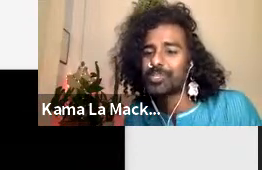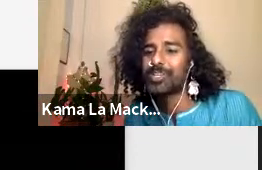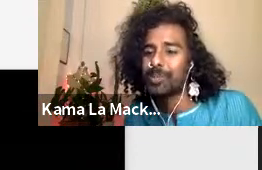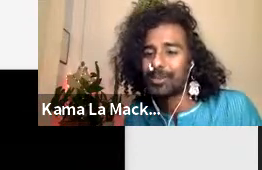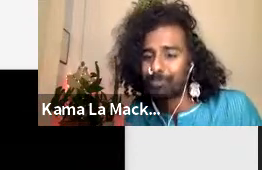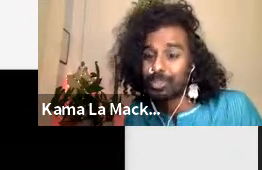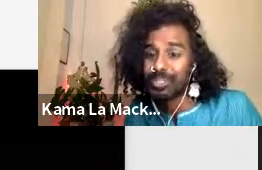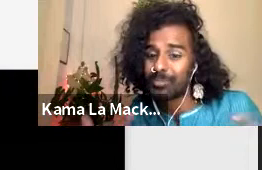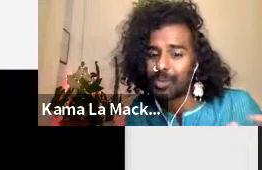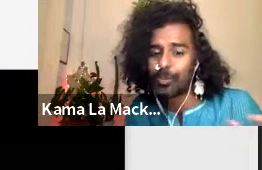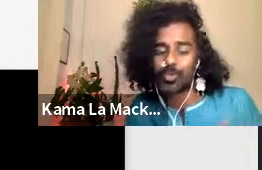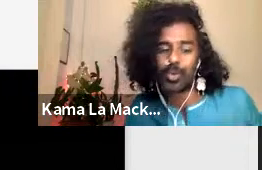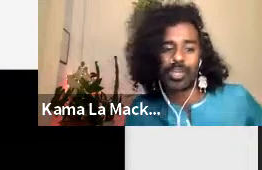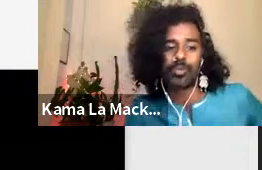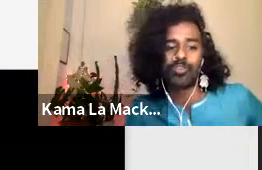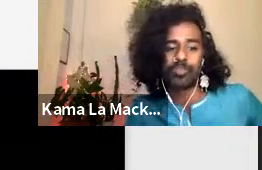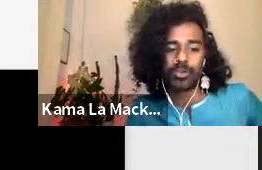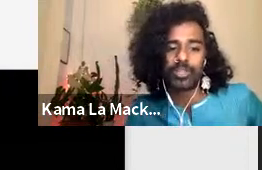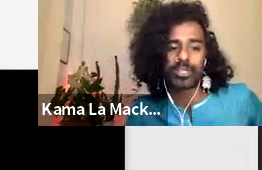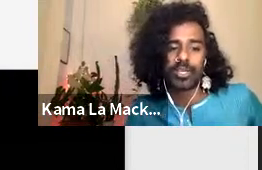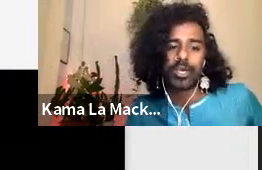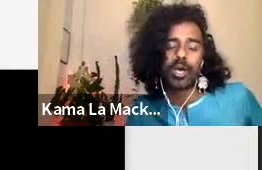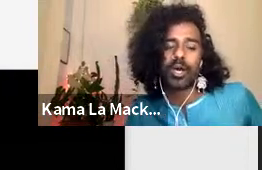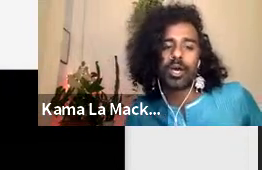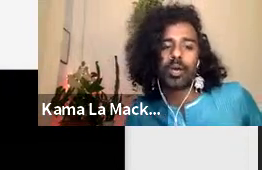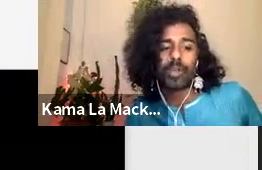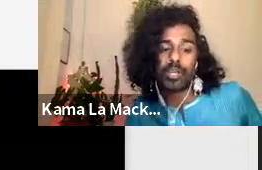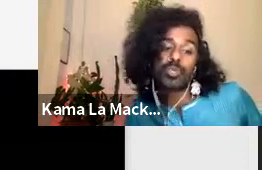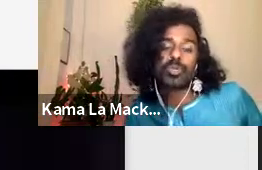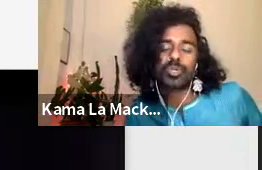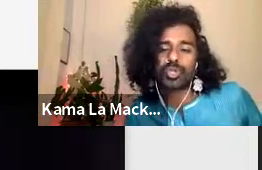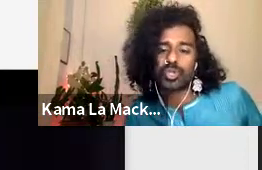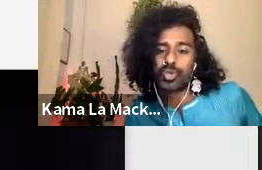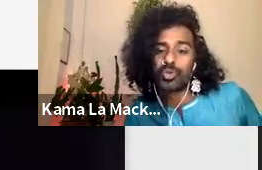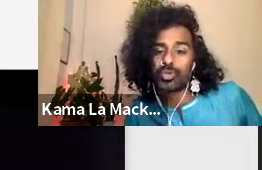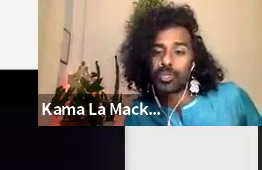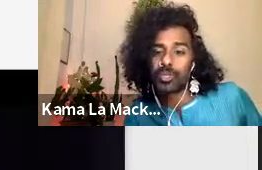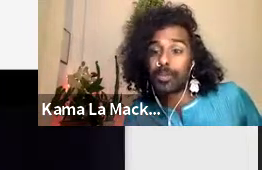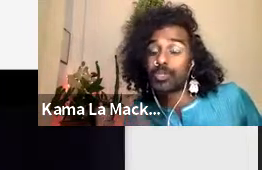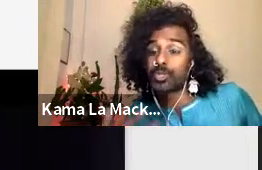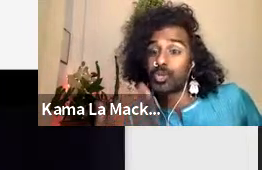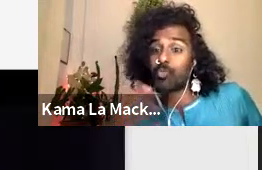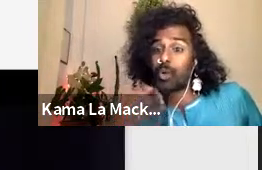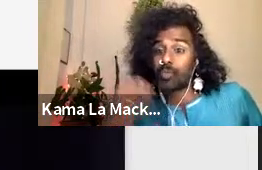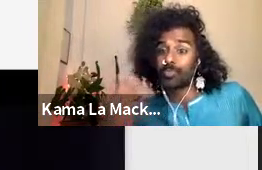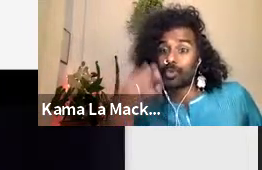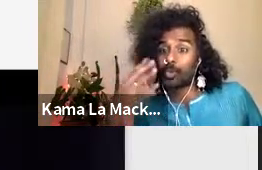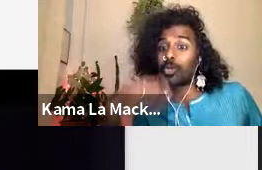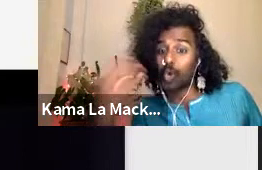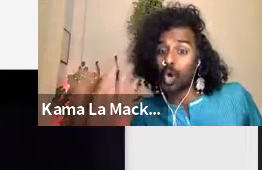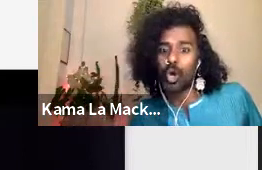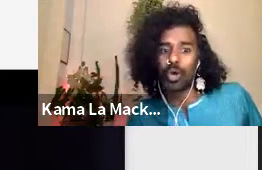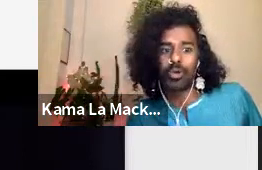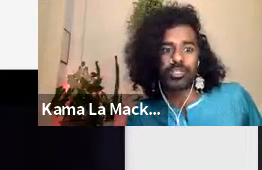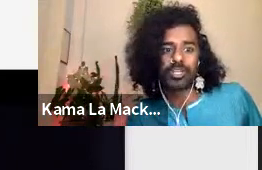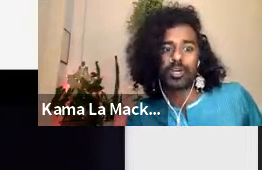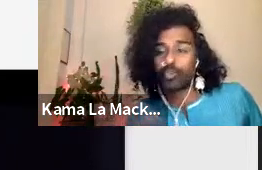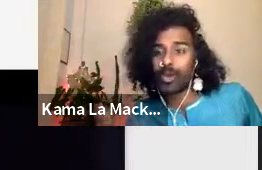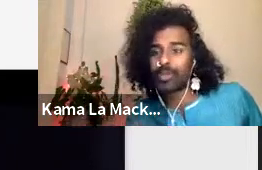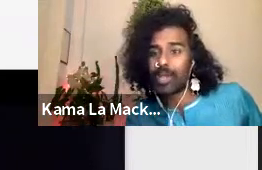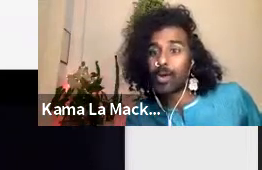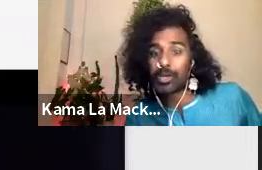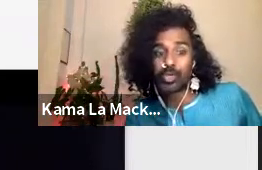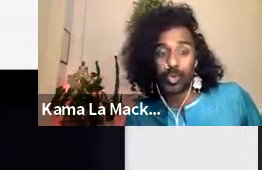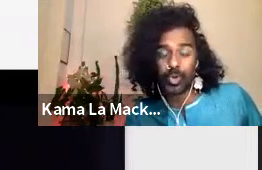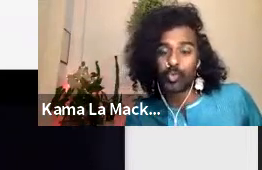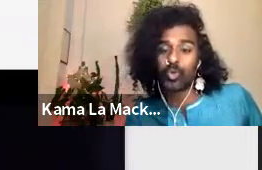which was basically the team that I was working with me on it. But I just wanted to show you some images of what you heard